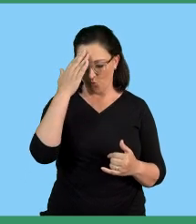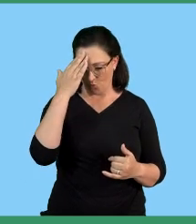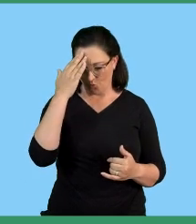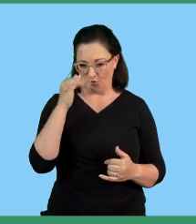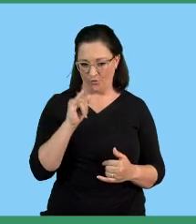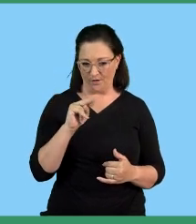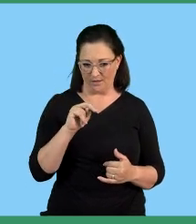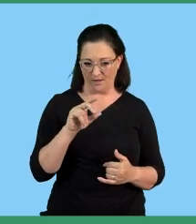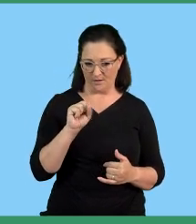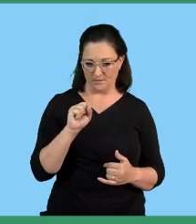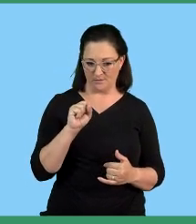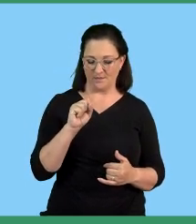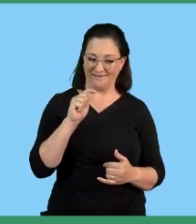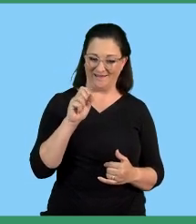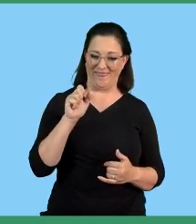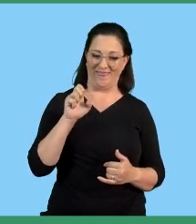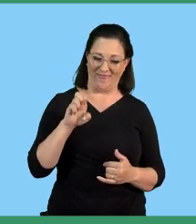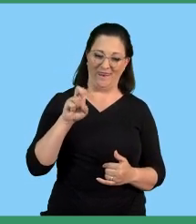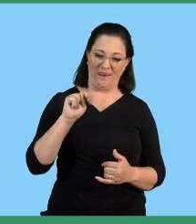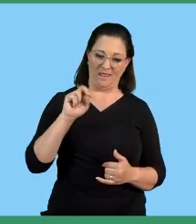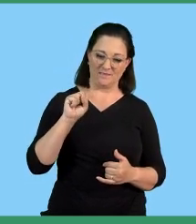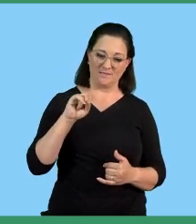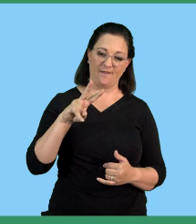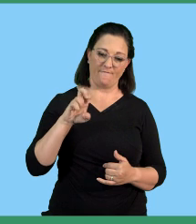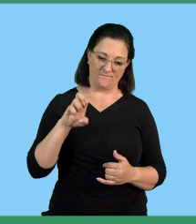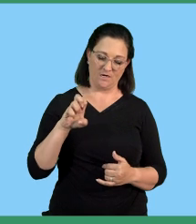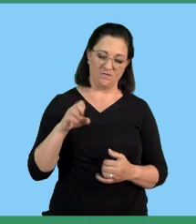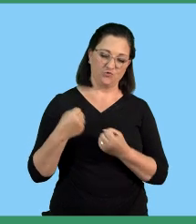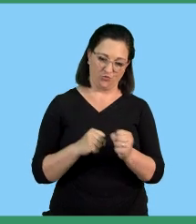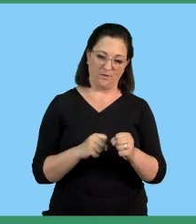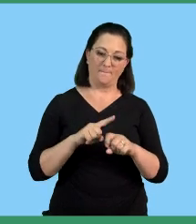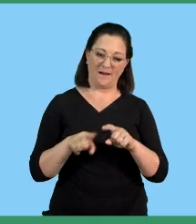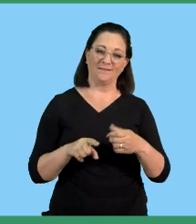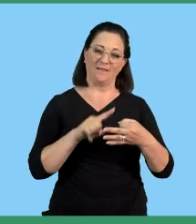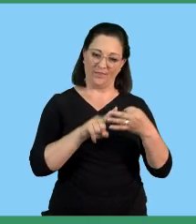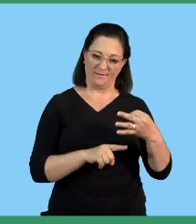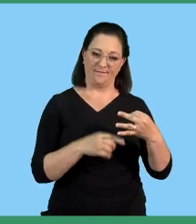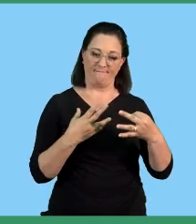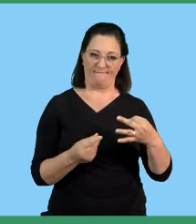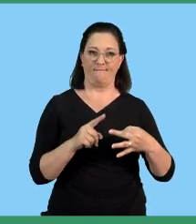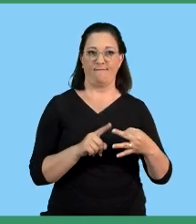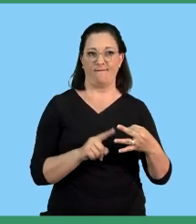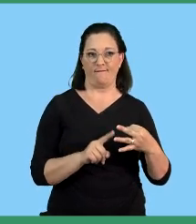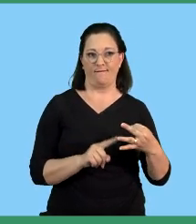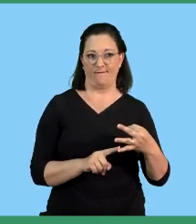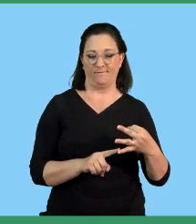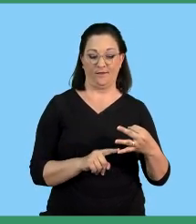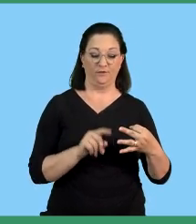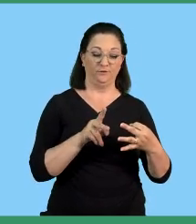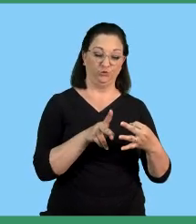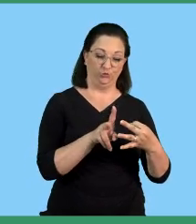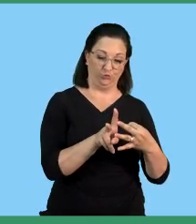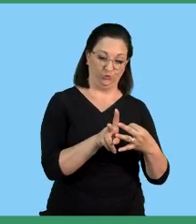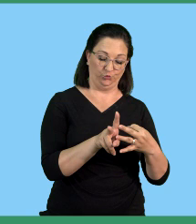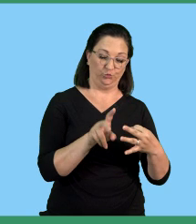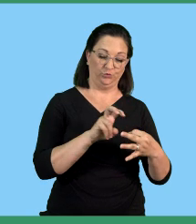intensive strategy, and intensive strategy has got 3 types of strategies. So here you're going to identify 2,